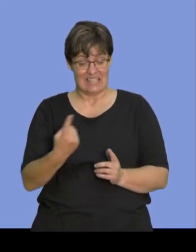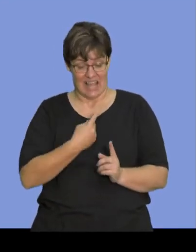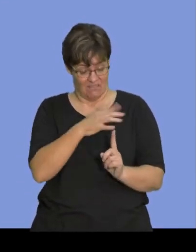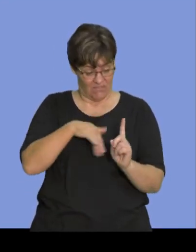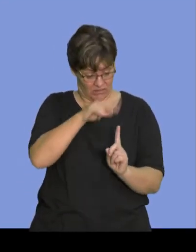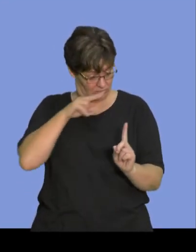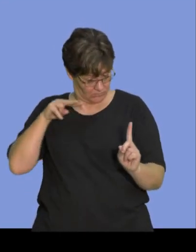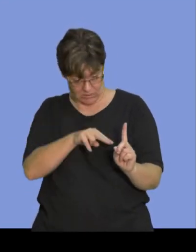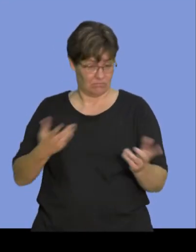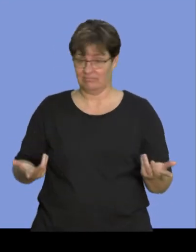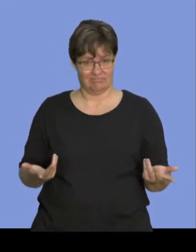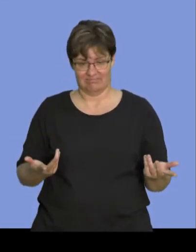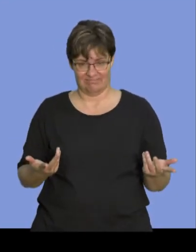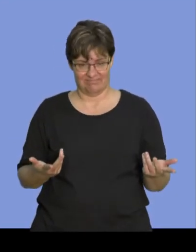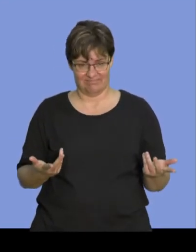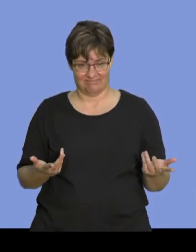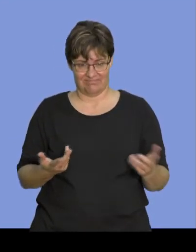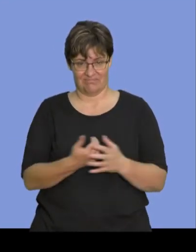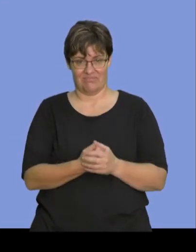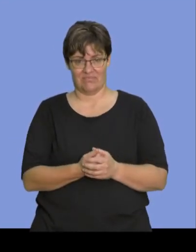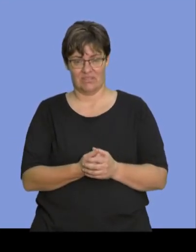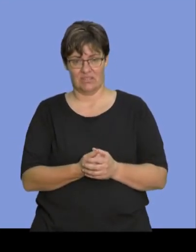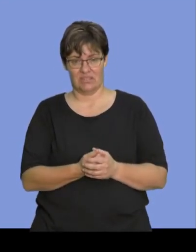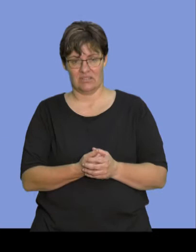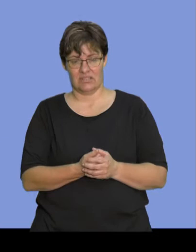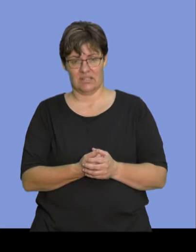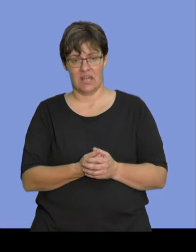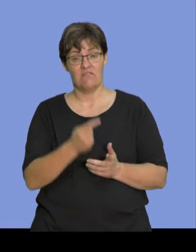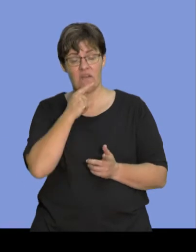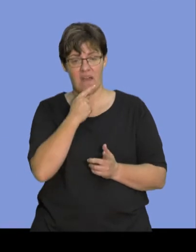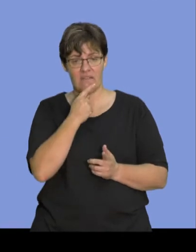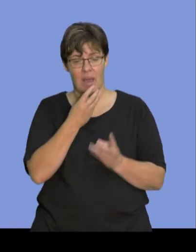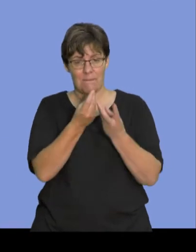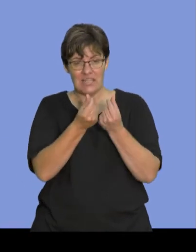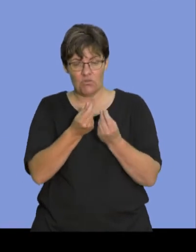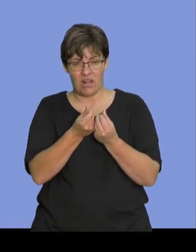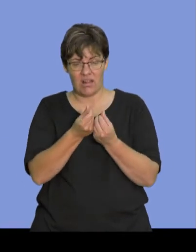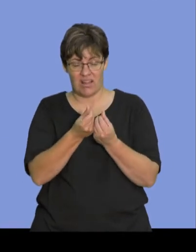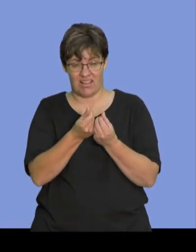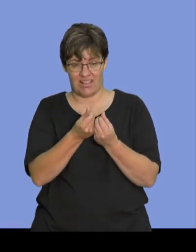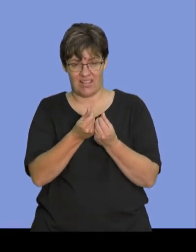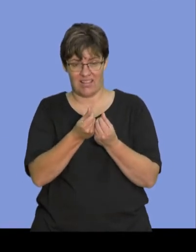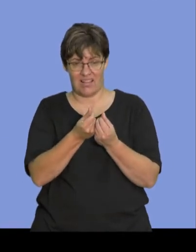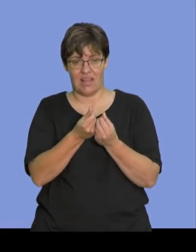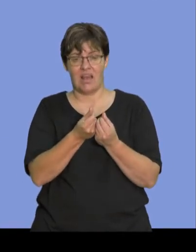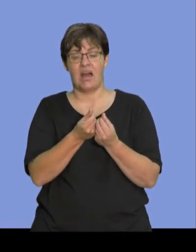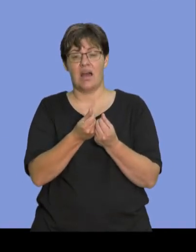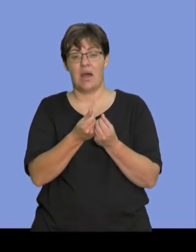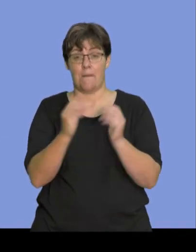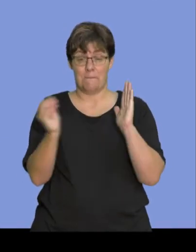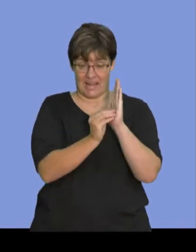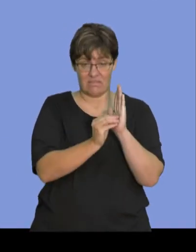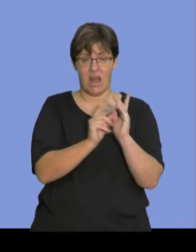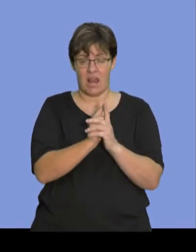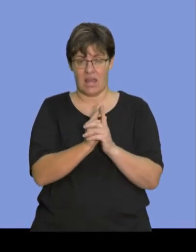field itself. So such that if we place what you call a magnetic material in this field, it experiences a force